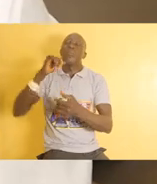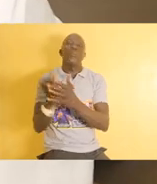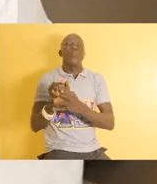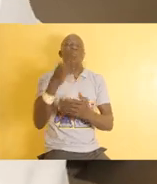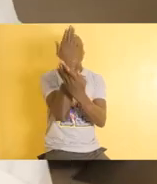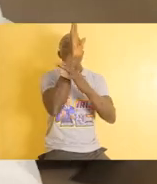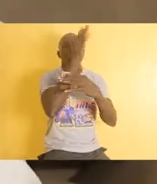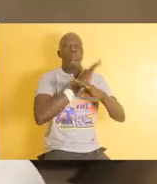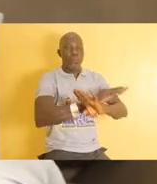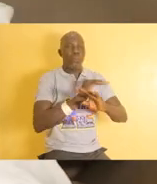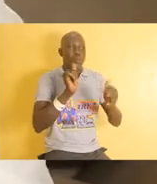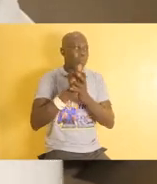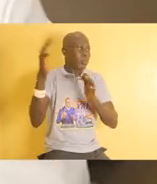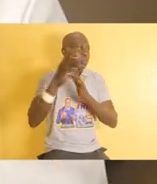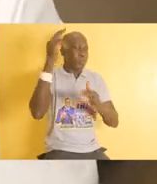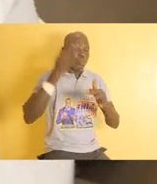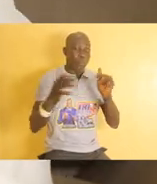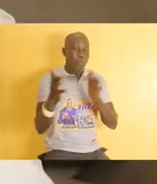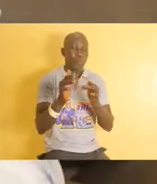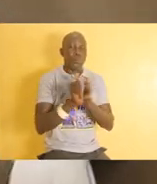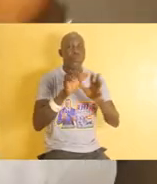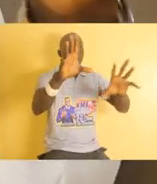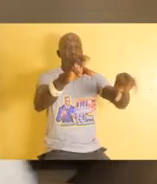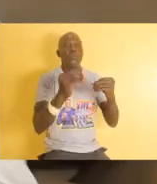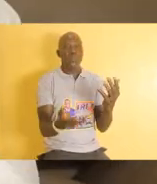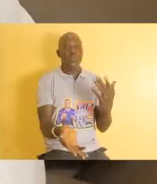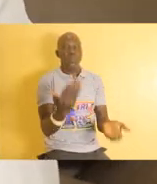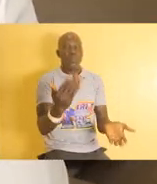wa da ni bu o nuru ko je o ye egbina